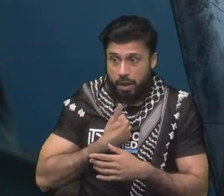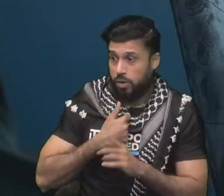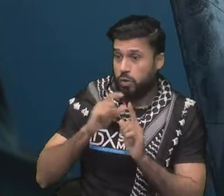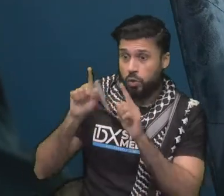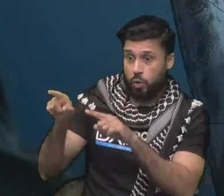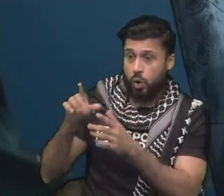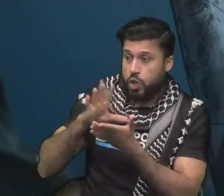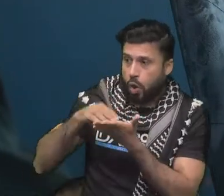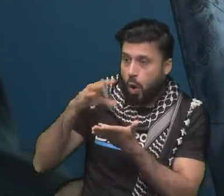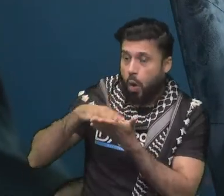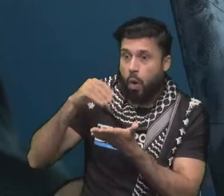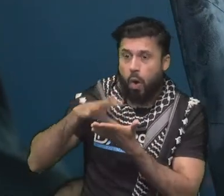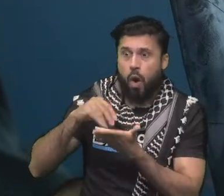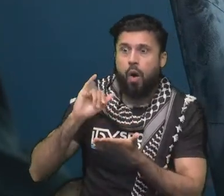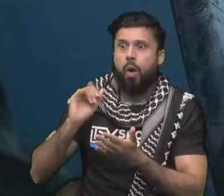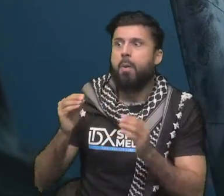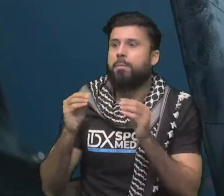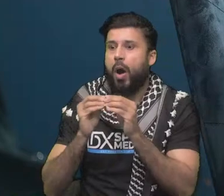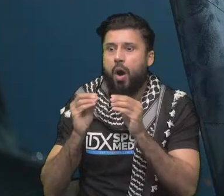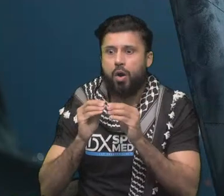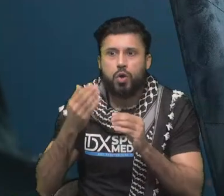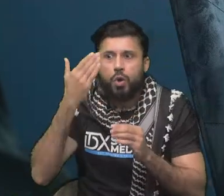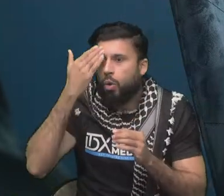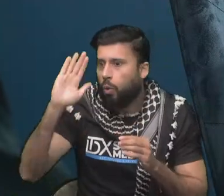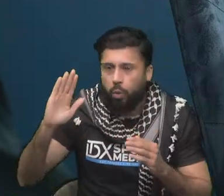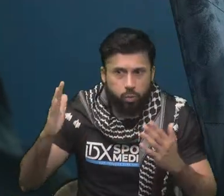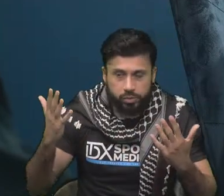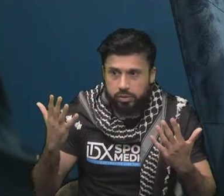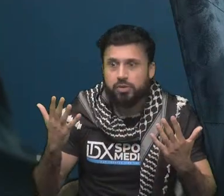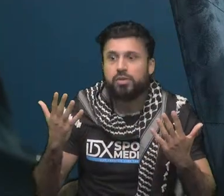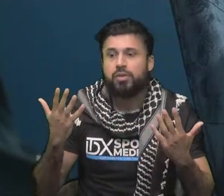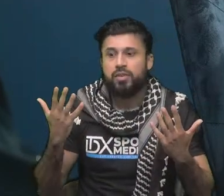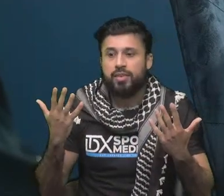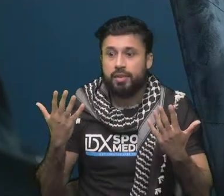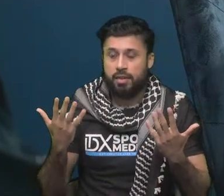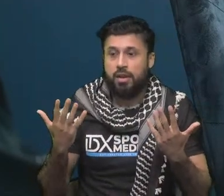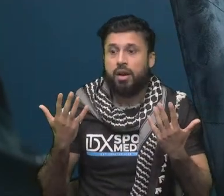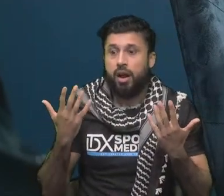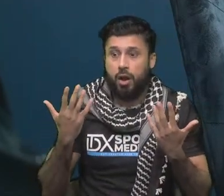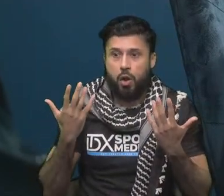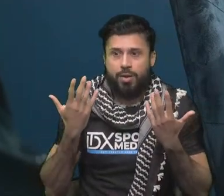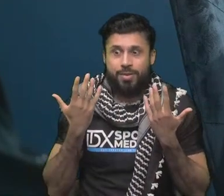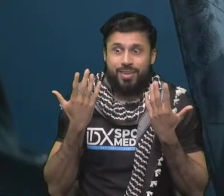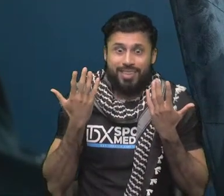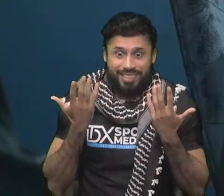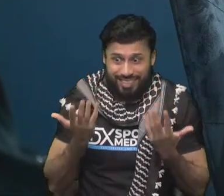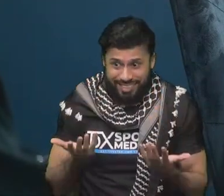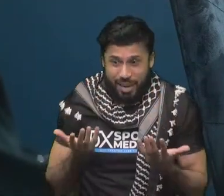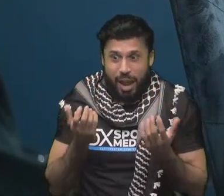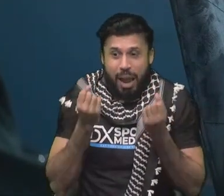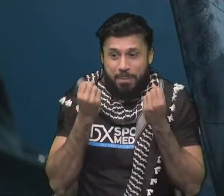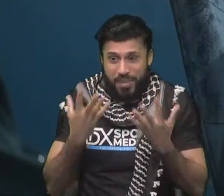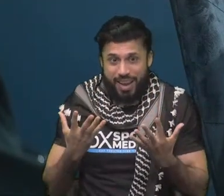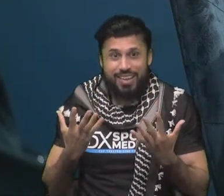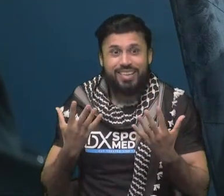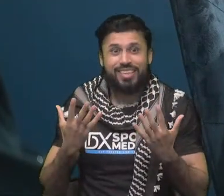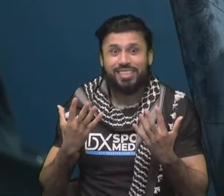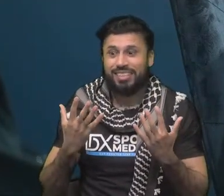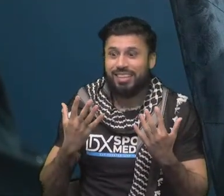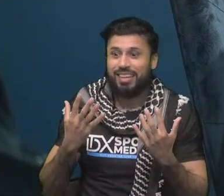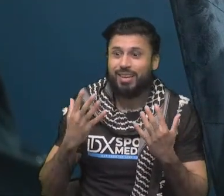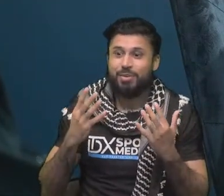this? He goes, I don't know. Like, come on, you're about to graduate. How come you don't know? I seriously don't